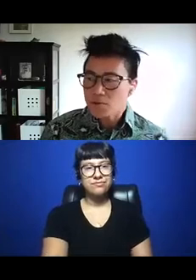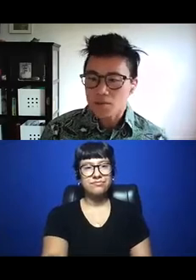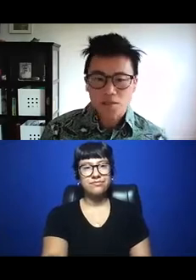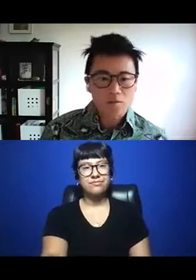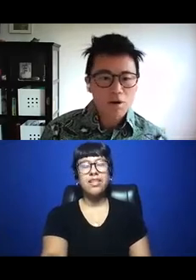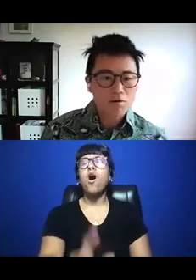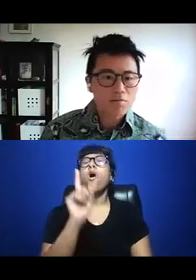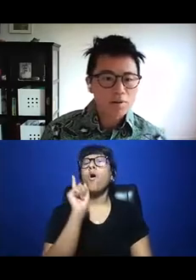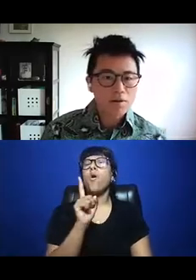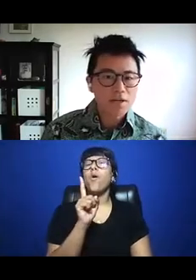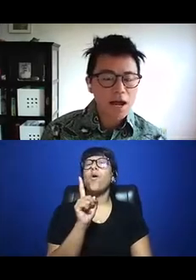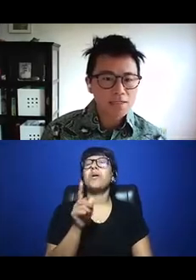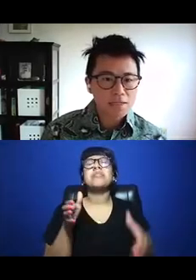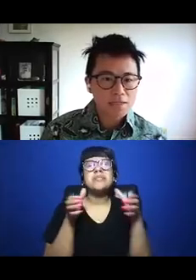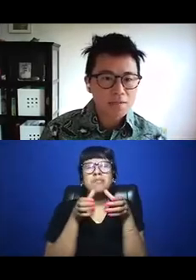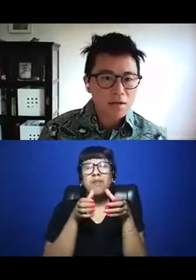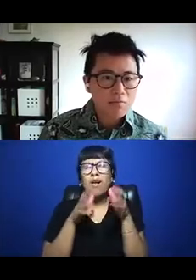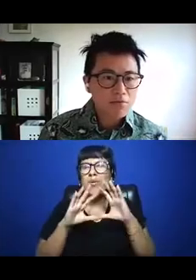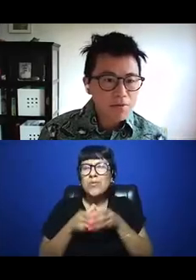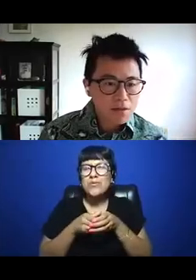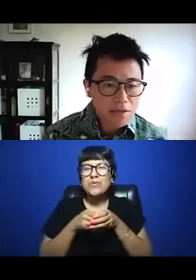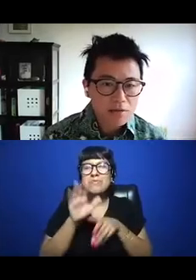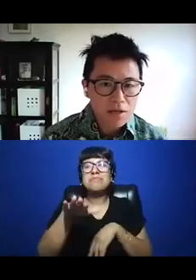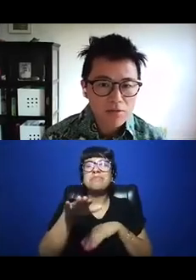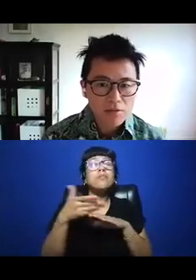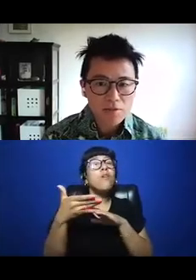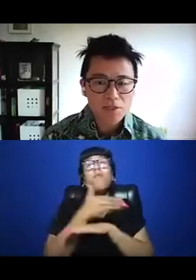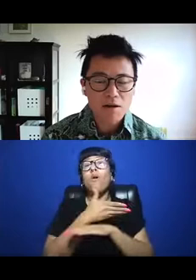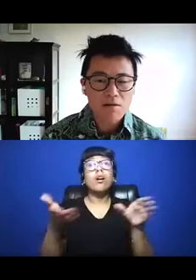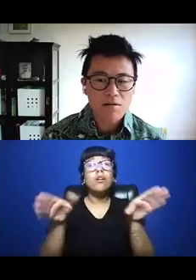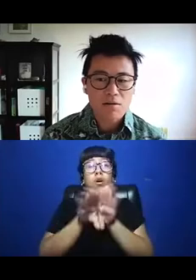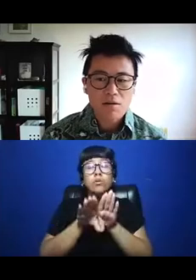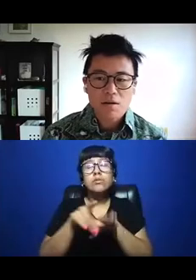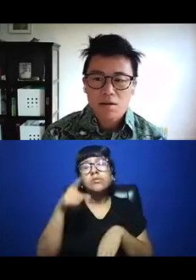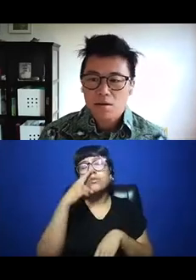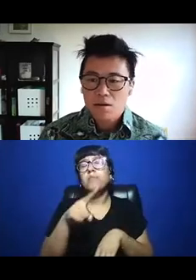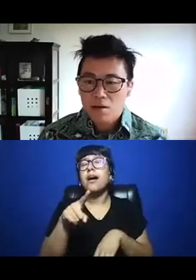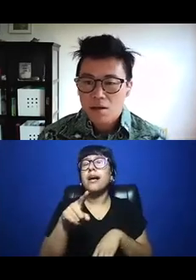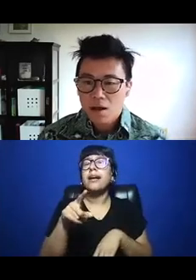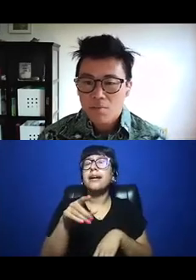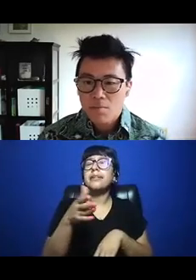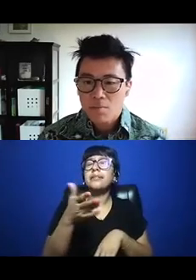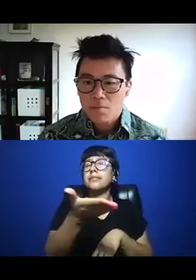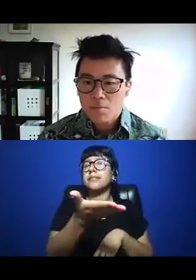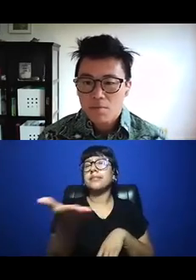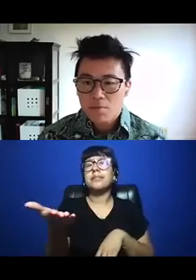Actually, we're such a small group. What I'm going to ask is, before we close out, can everyone share?